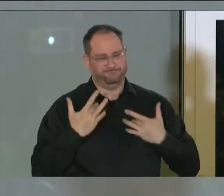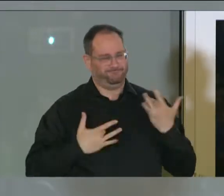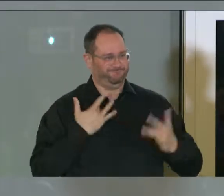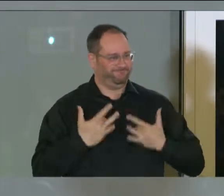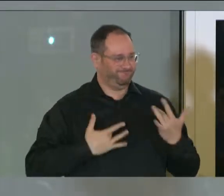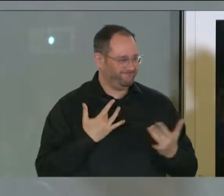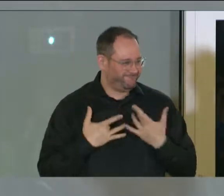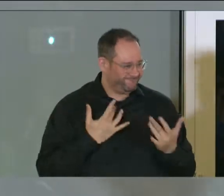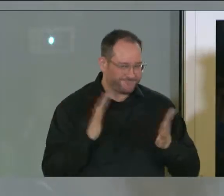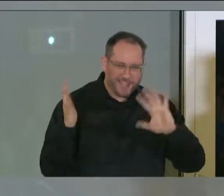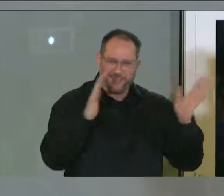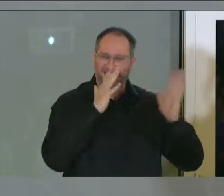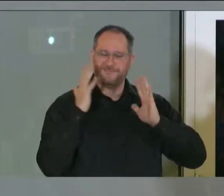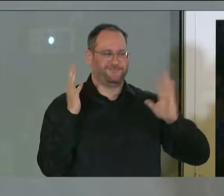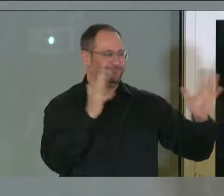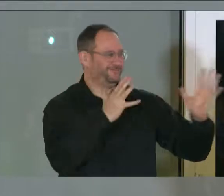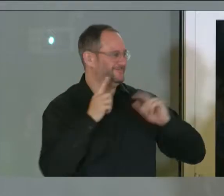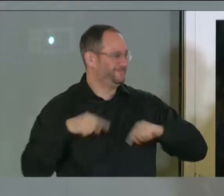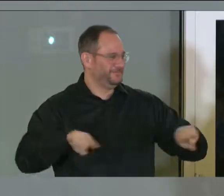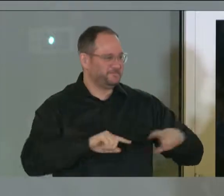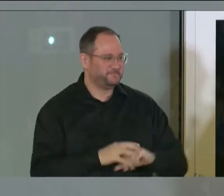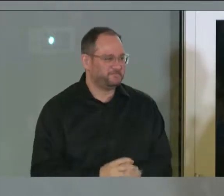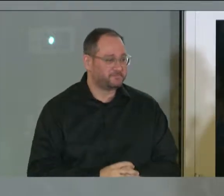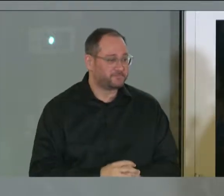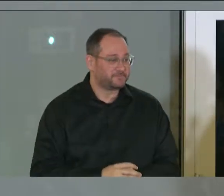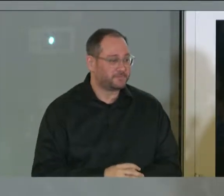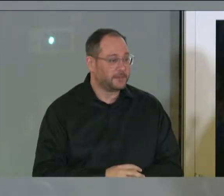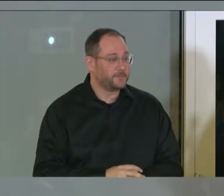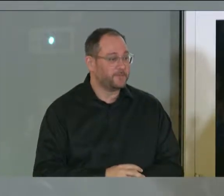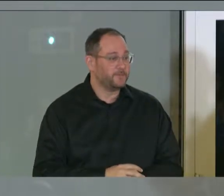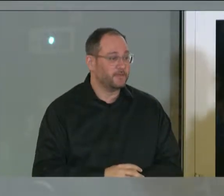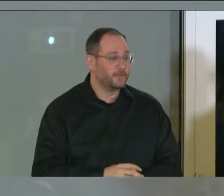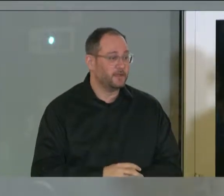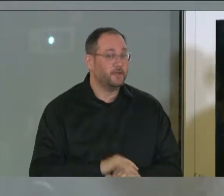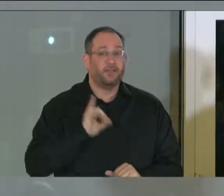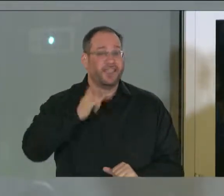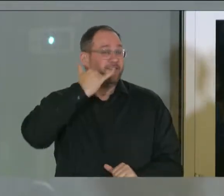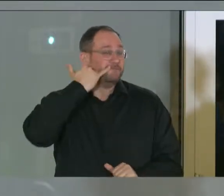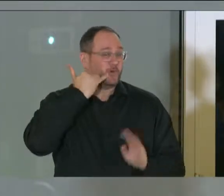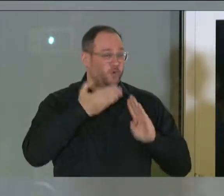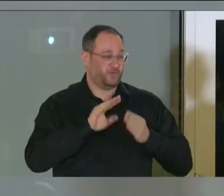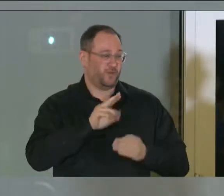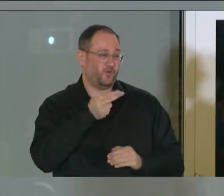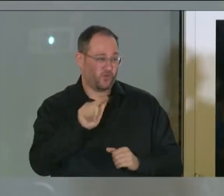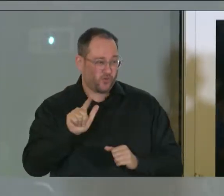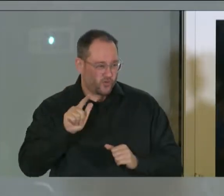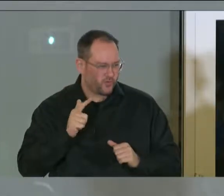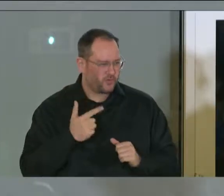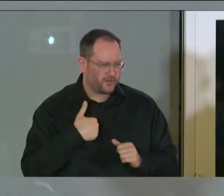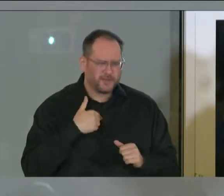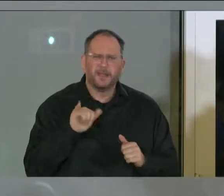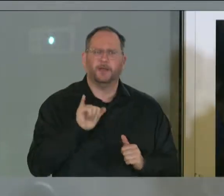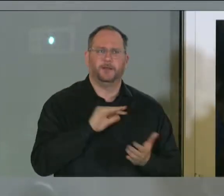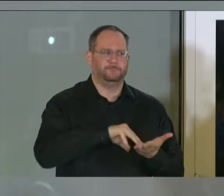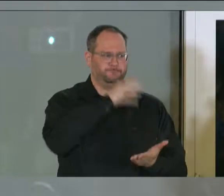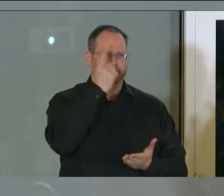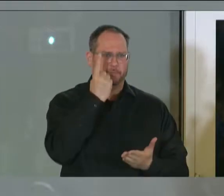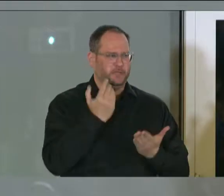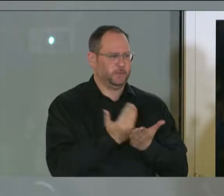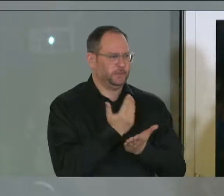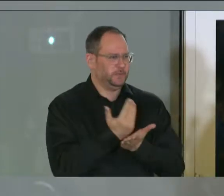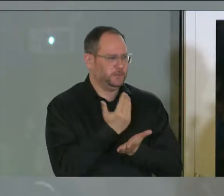And in that telephone town hall, I always find something new, some way to save, some way to